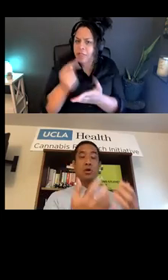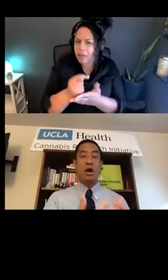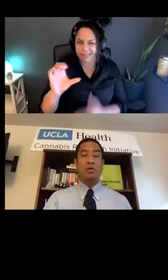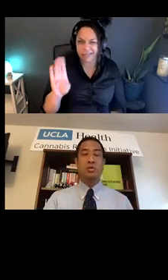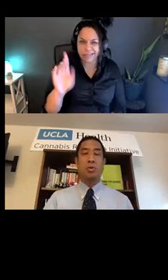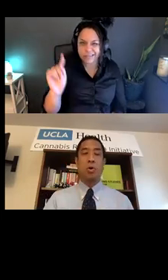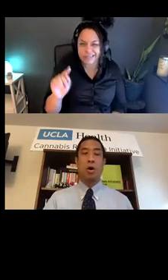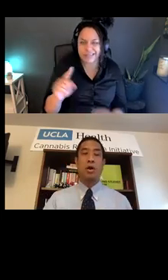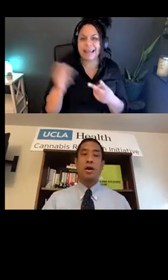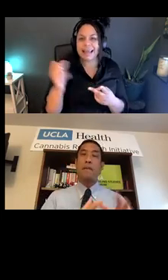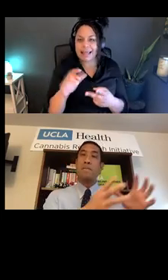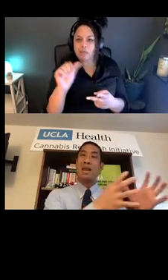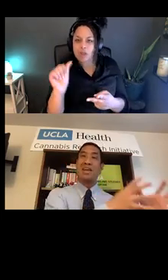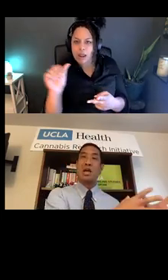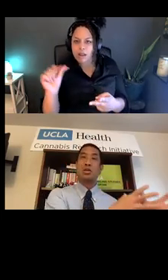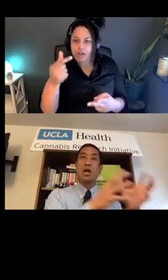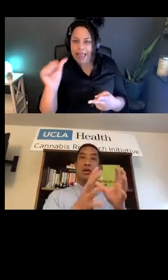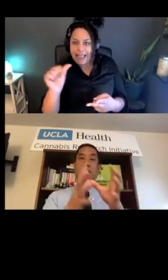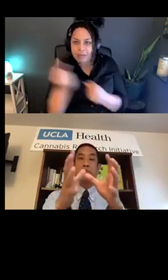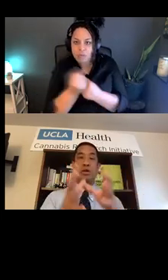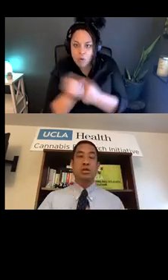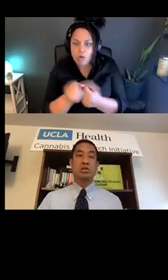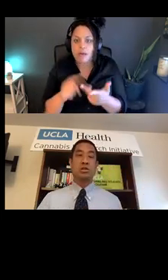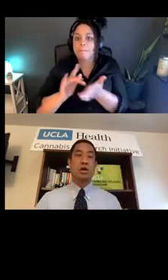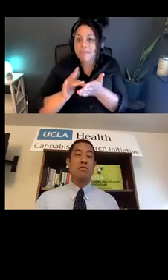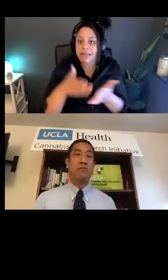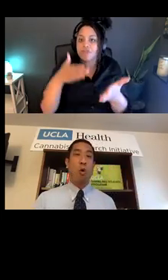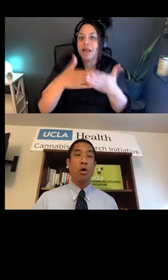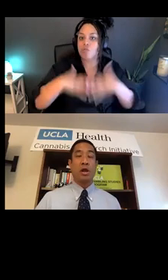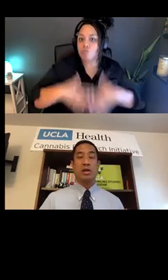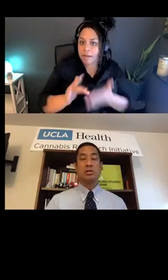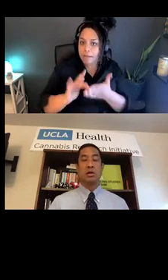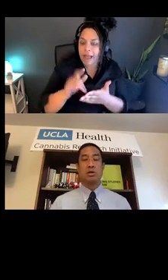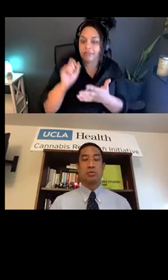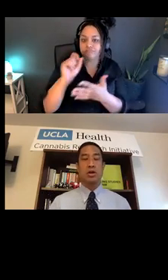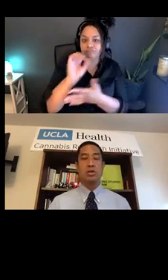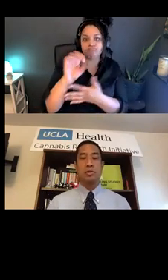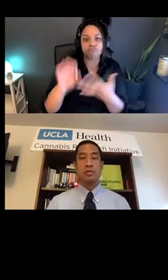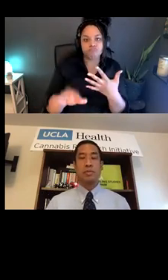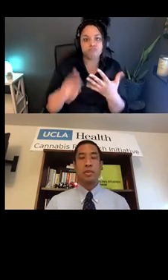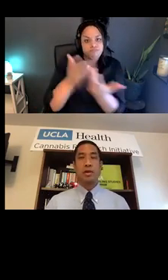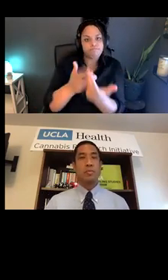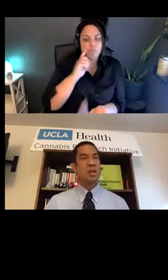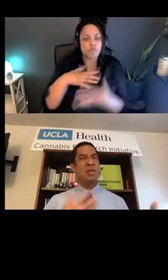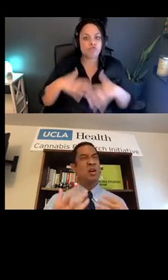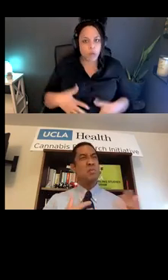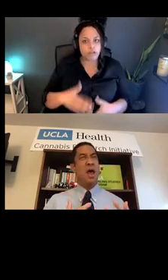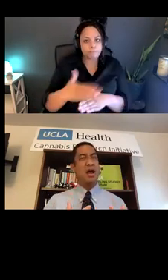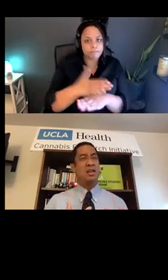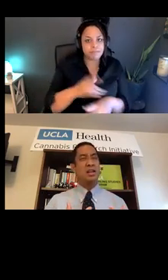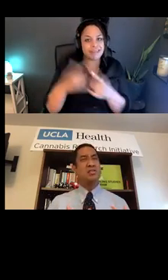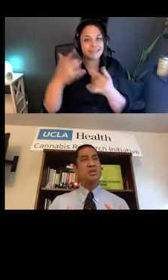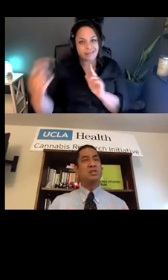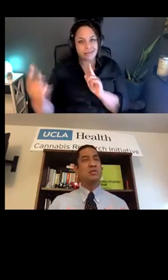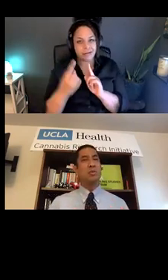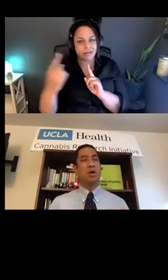Gamblers Anonymous support, medication, antidepressants for his depression. But he keeps coming back and